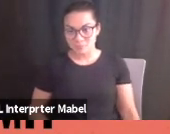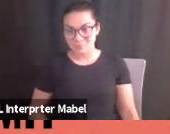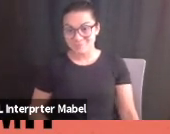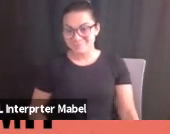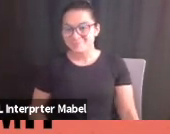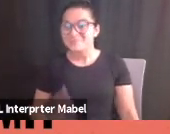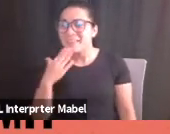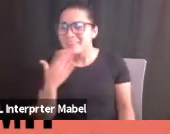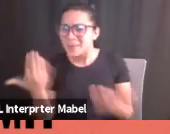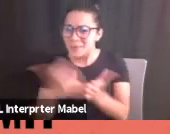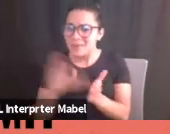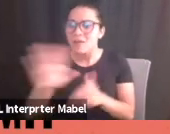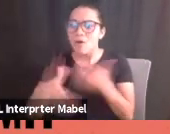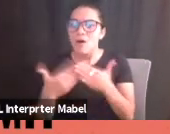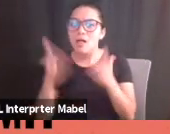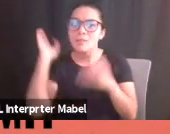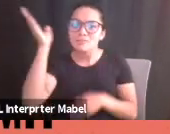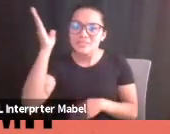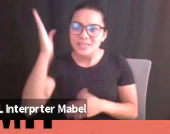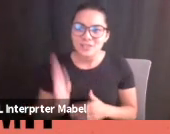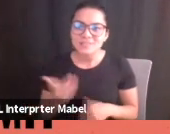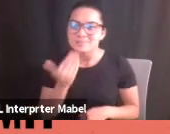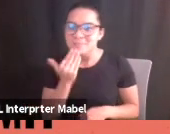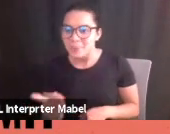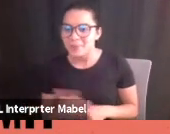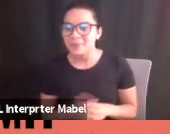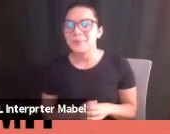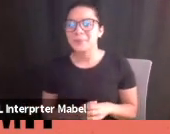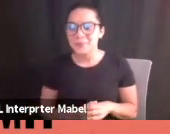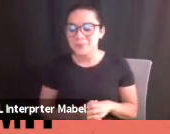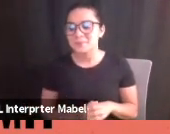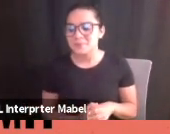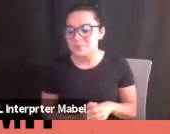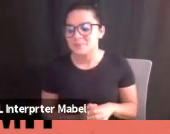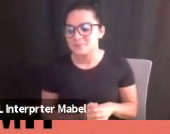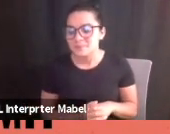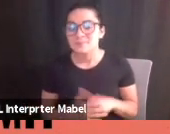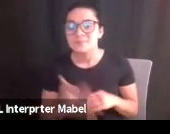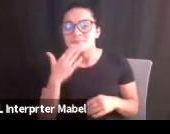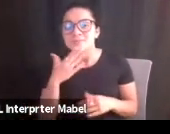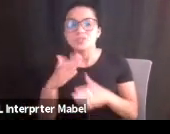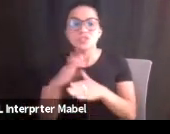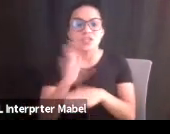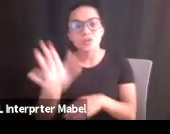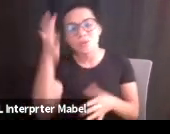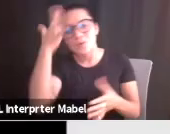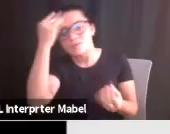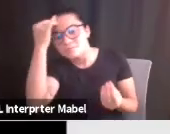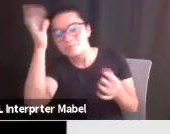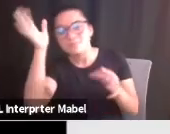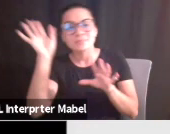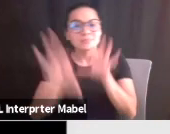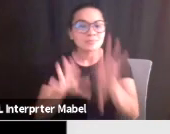Thank you again for the presenters, for being, for sharing your insights, your expertise, your